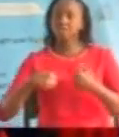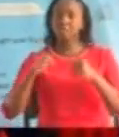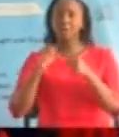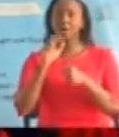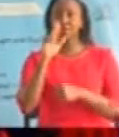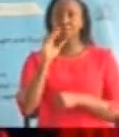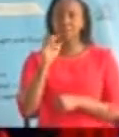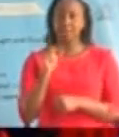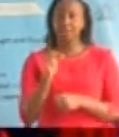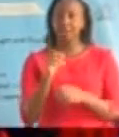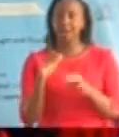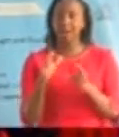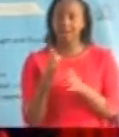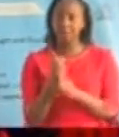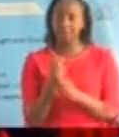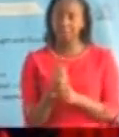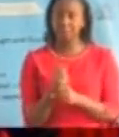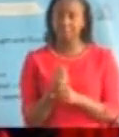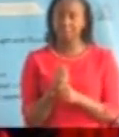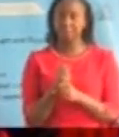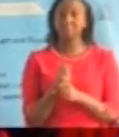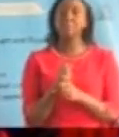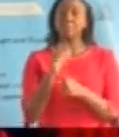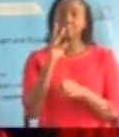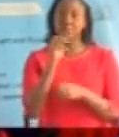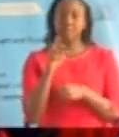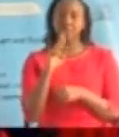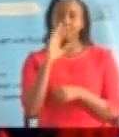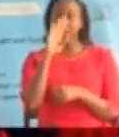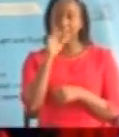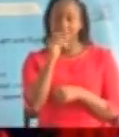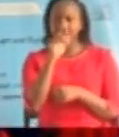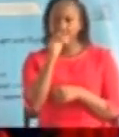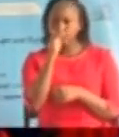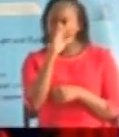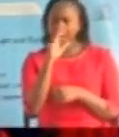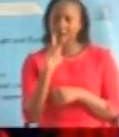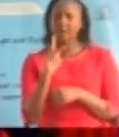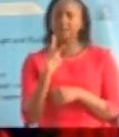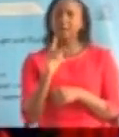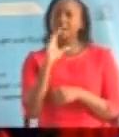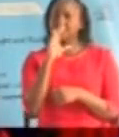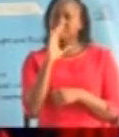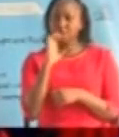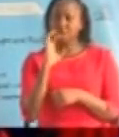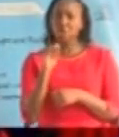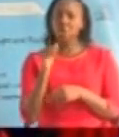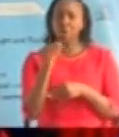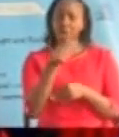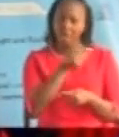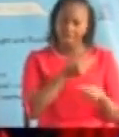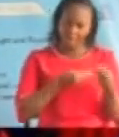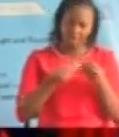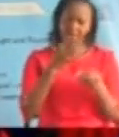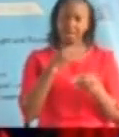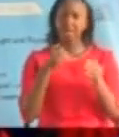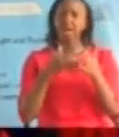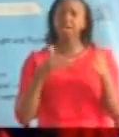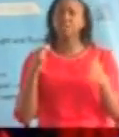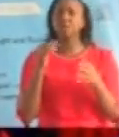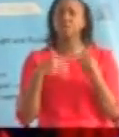Association, Mr. Twali Balak, CEO of Ethics at the Anti-Corruption Commission,